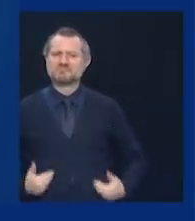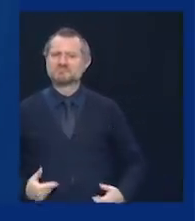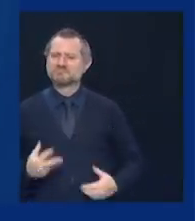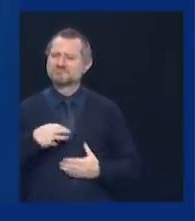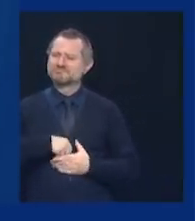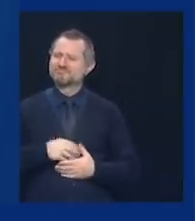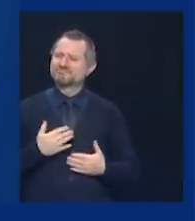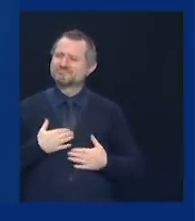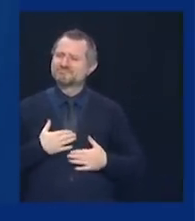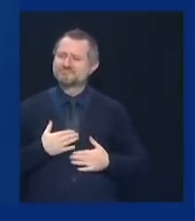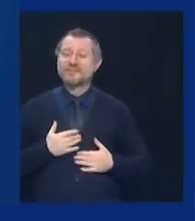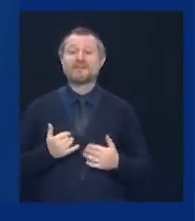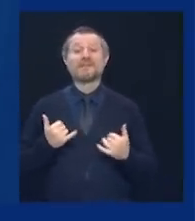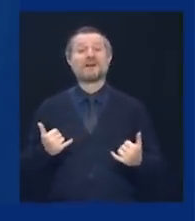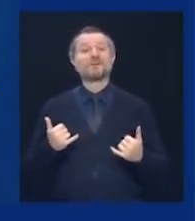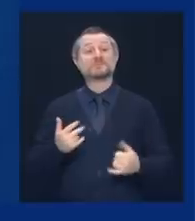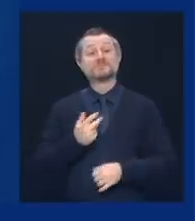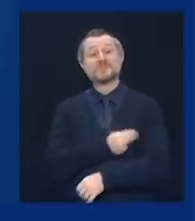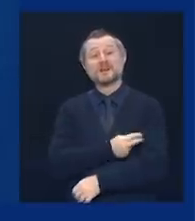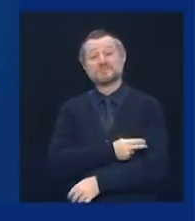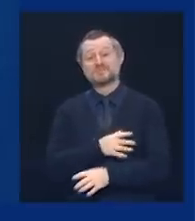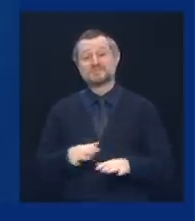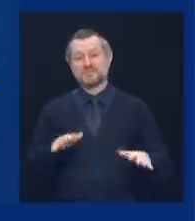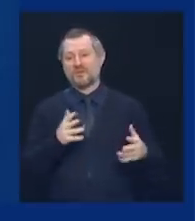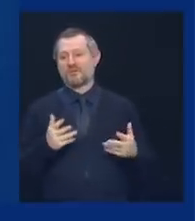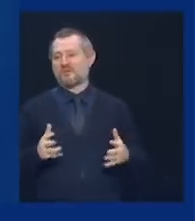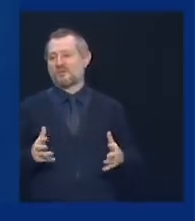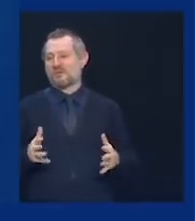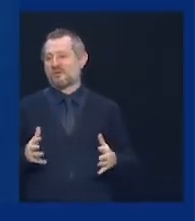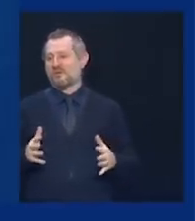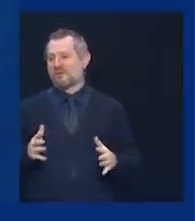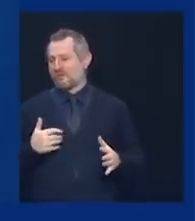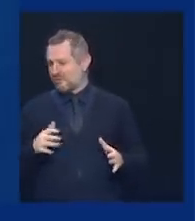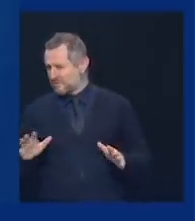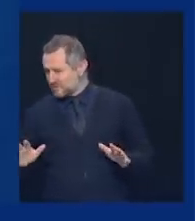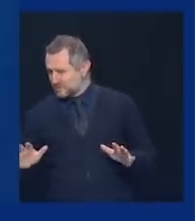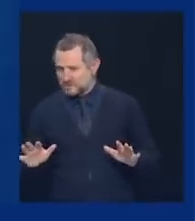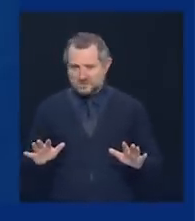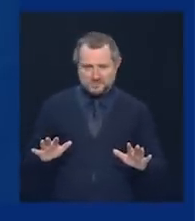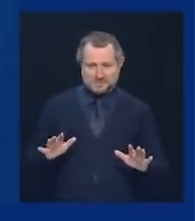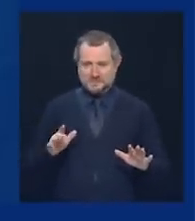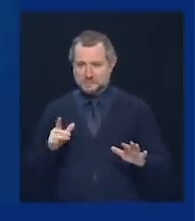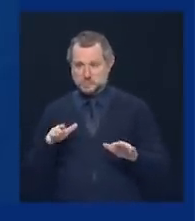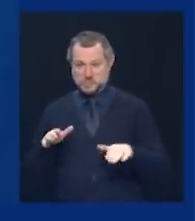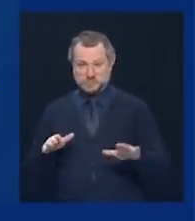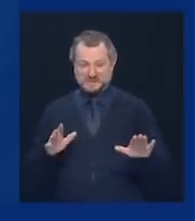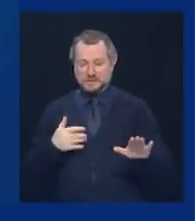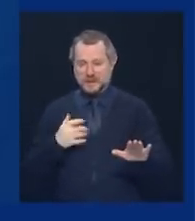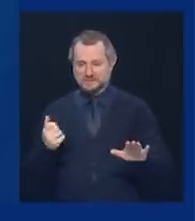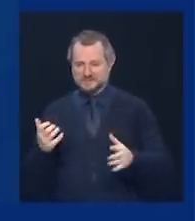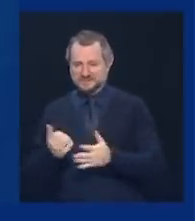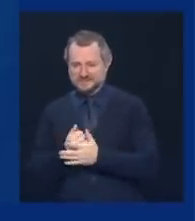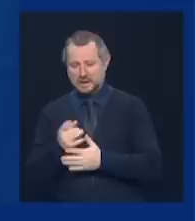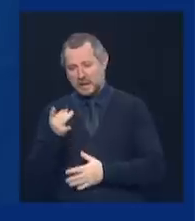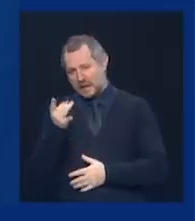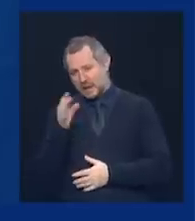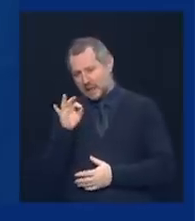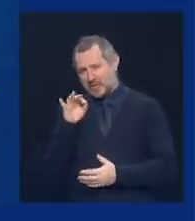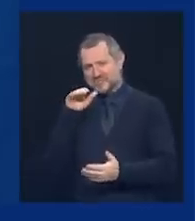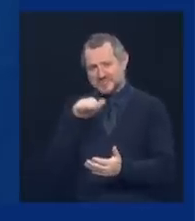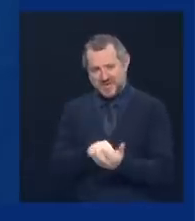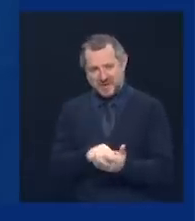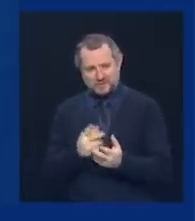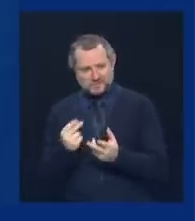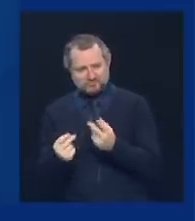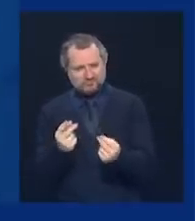the vaccinations and the increase in the COVID rate. 89,000 New Yorkers have